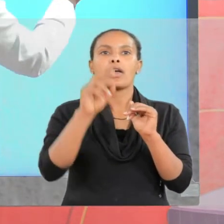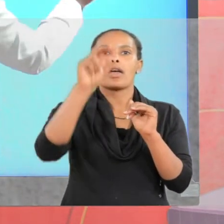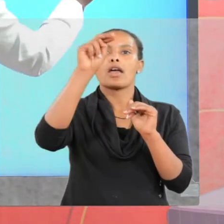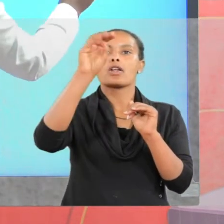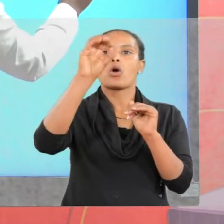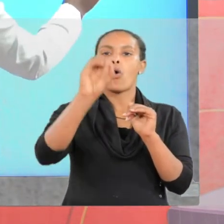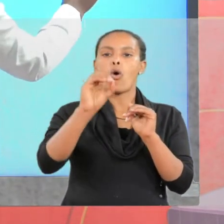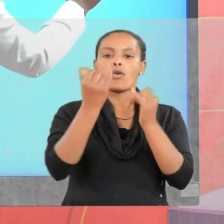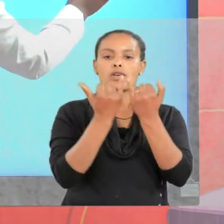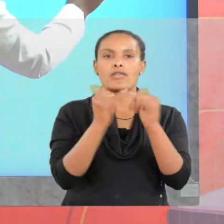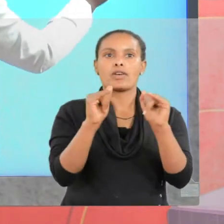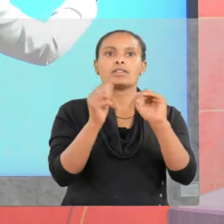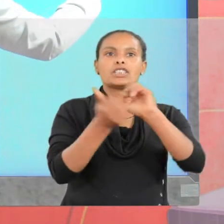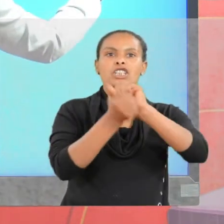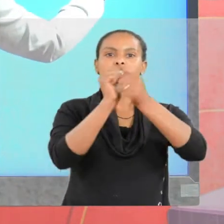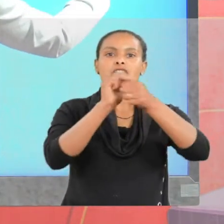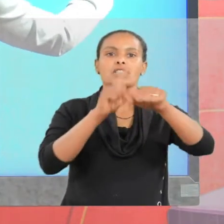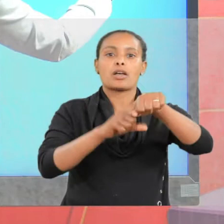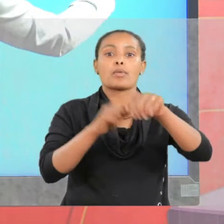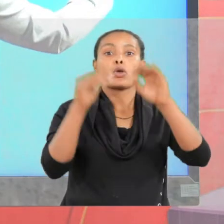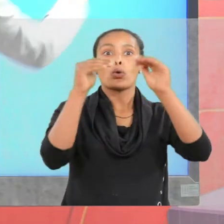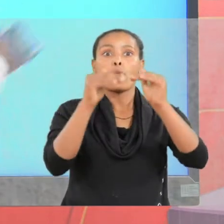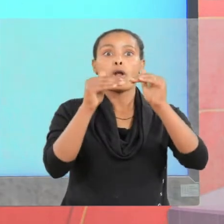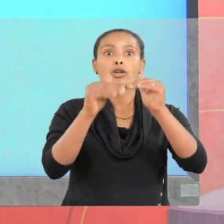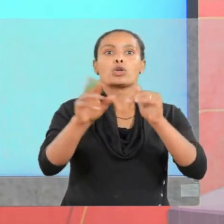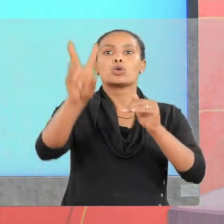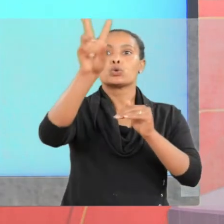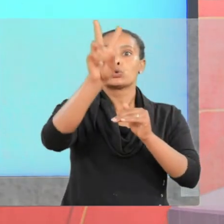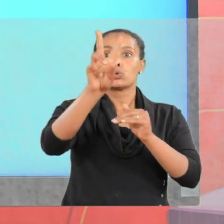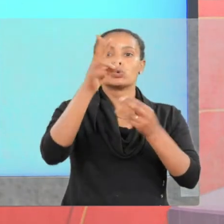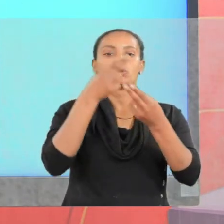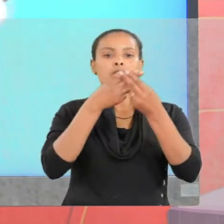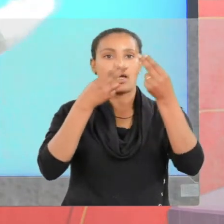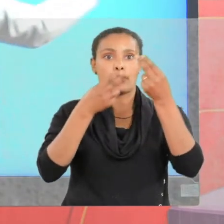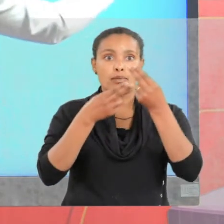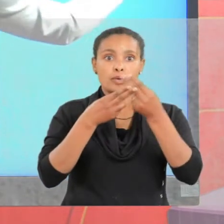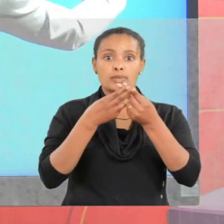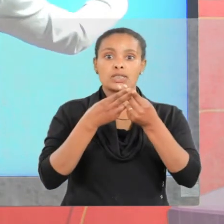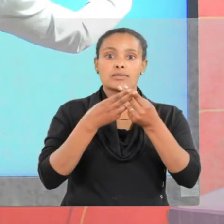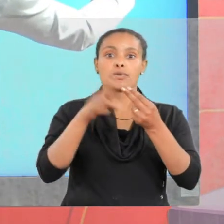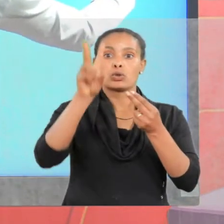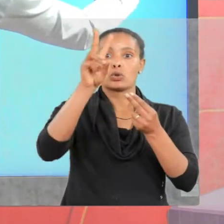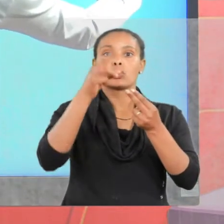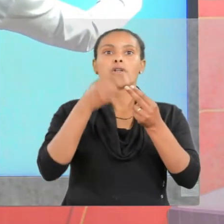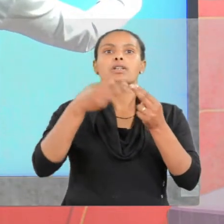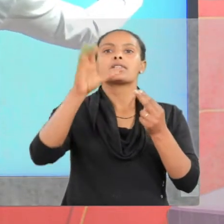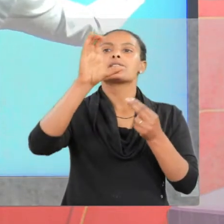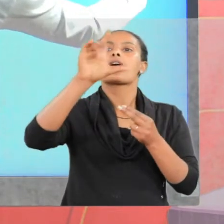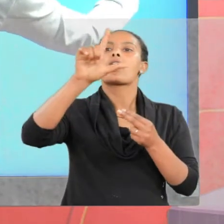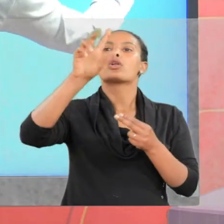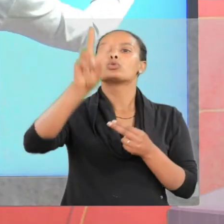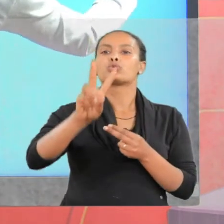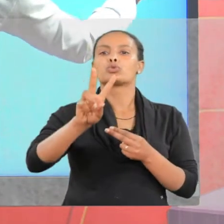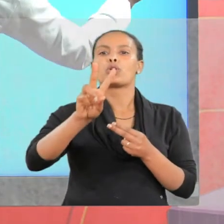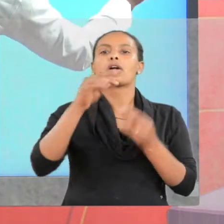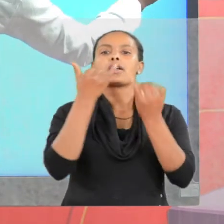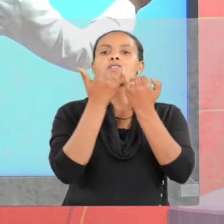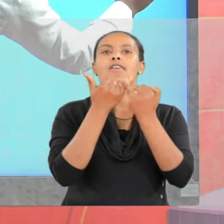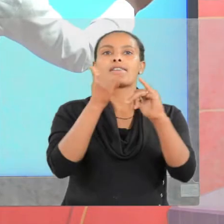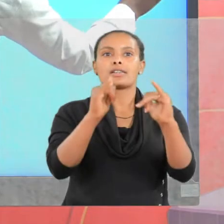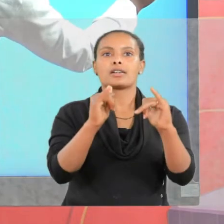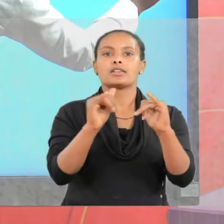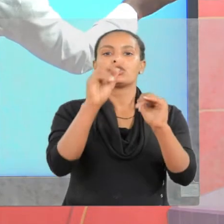NO divided by change in time equal 2 times change in concentration of Cl2 divided